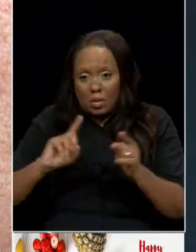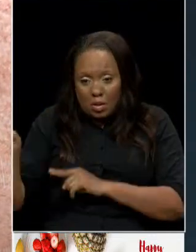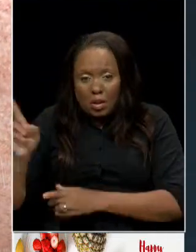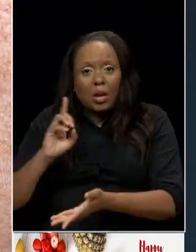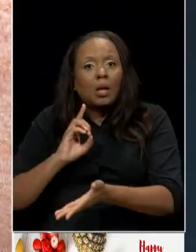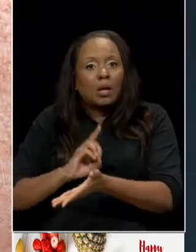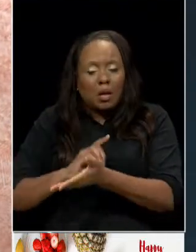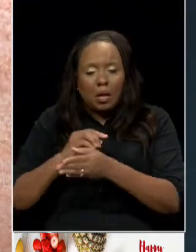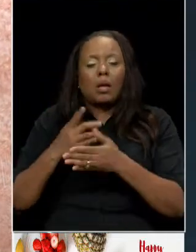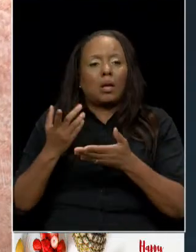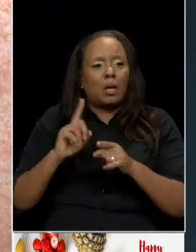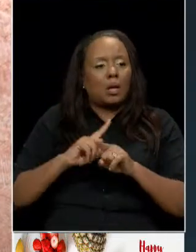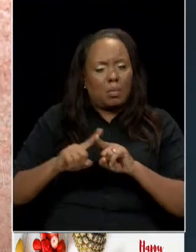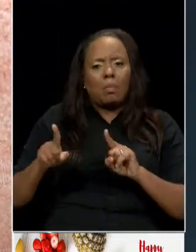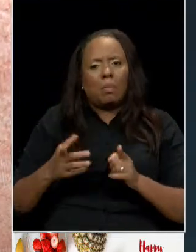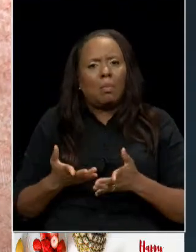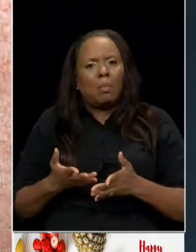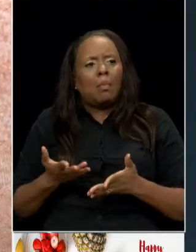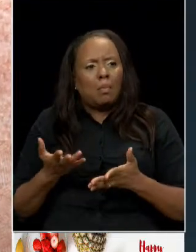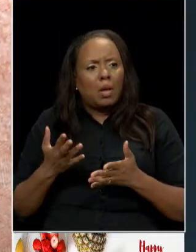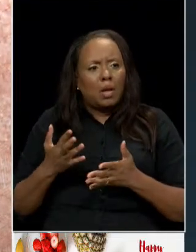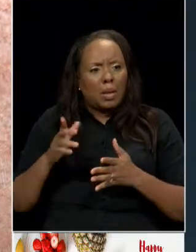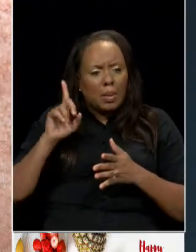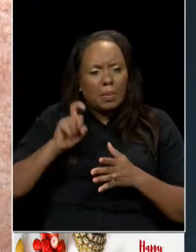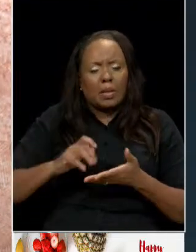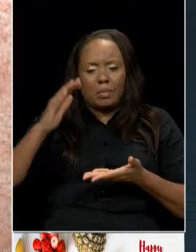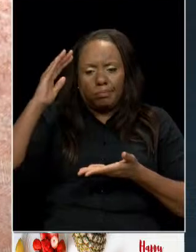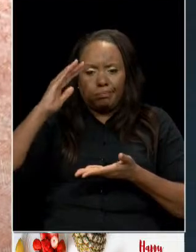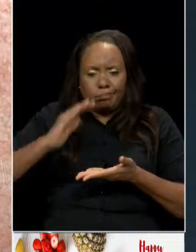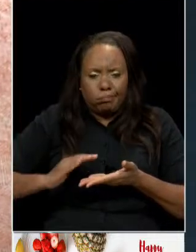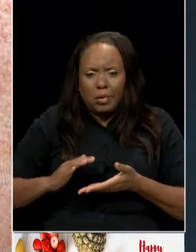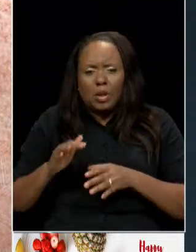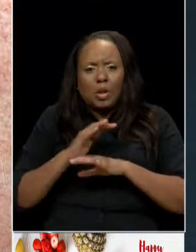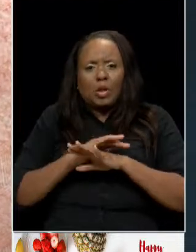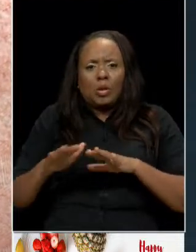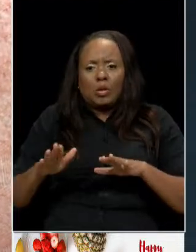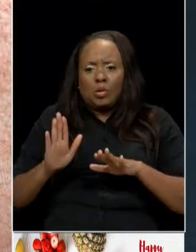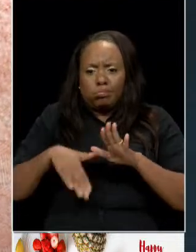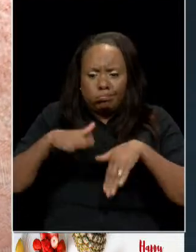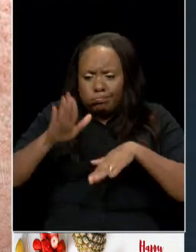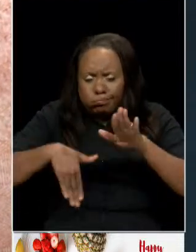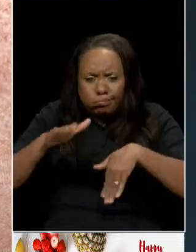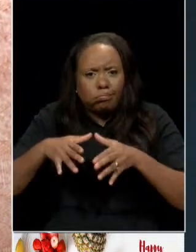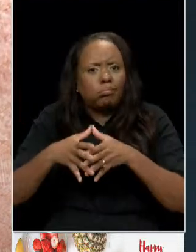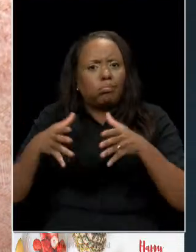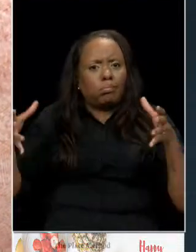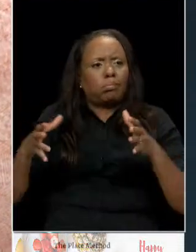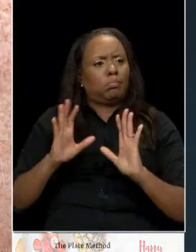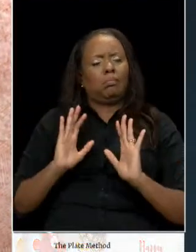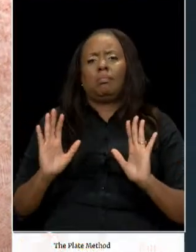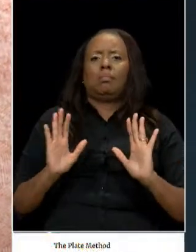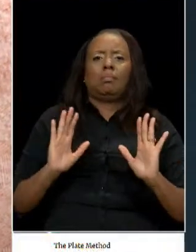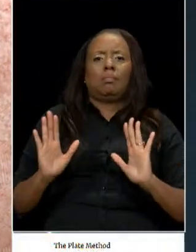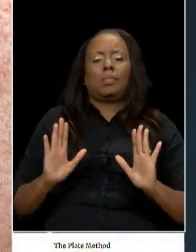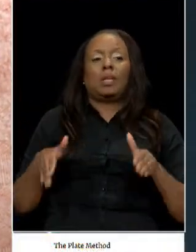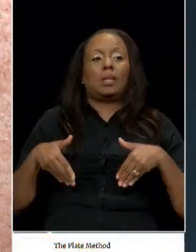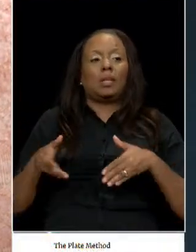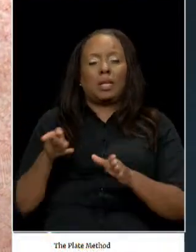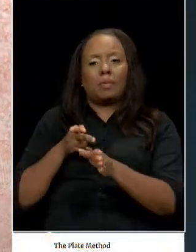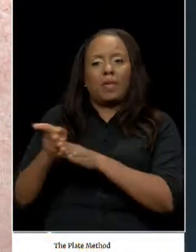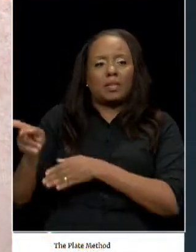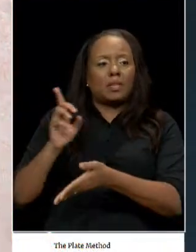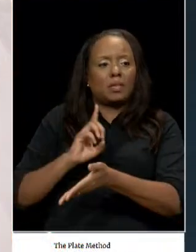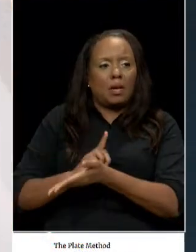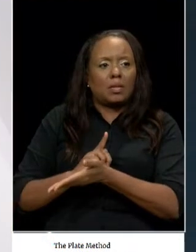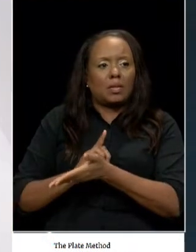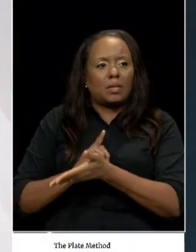point of treatment, so to speak, and minimize it. Don't do too much fanciness, and let the professionals deal with it. So I